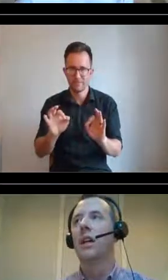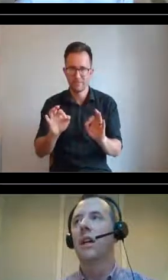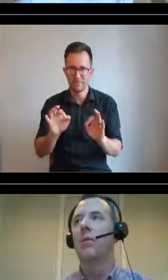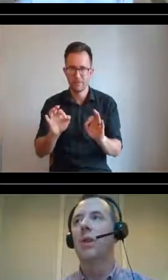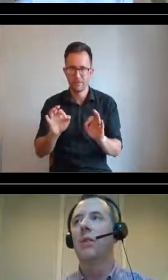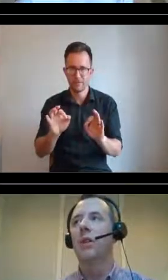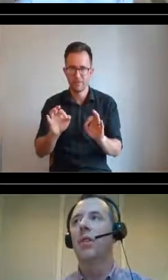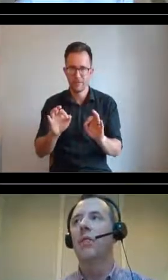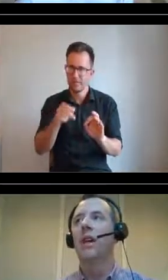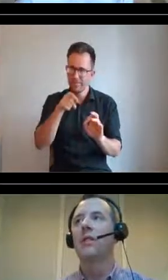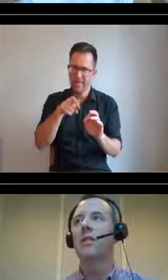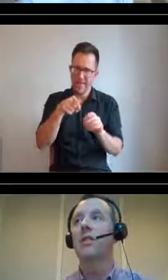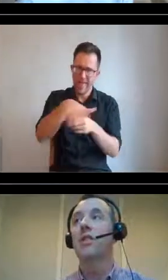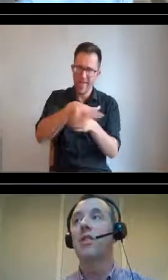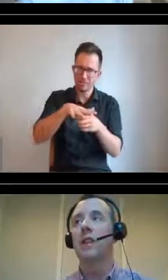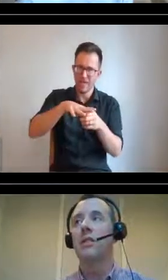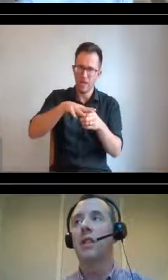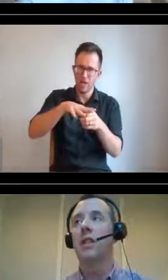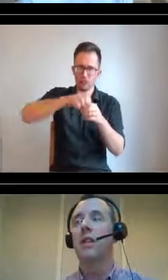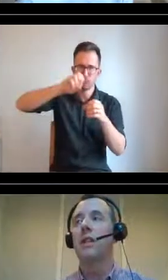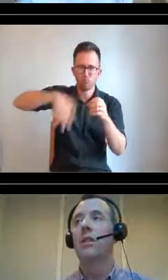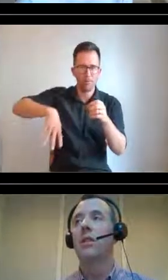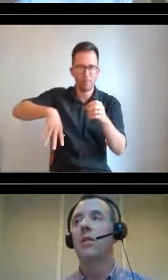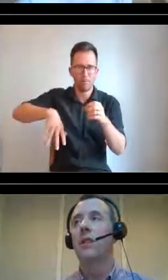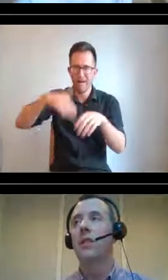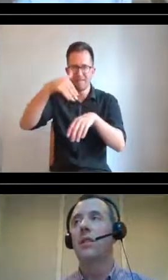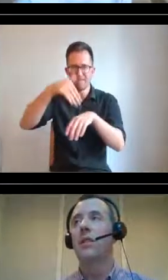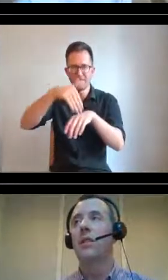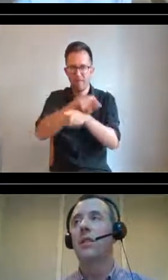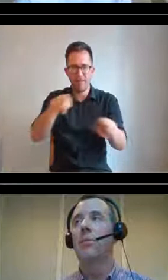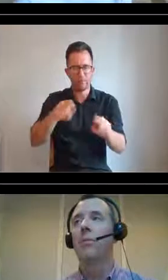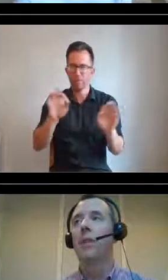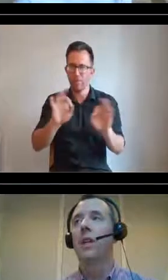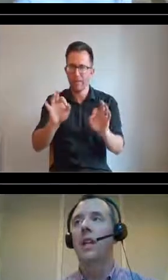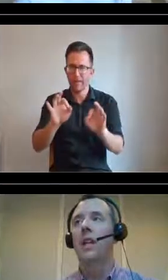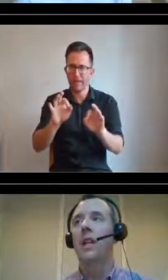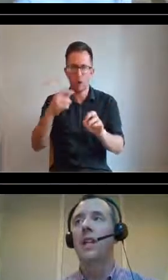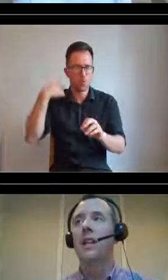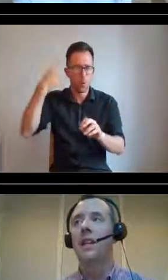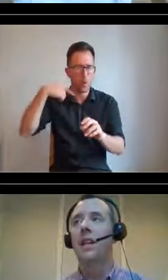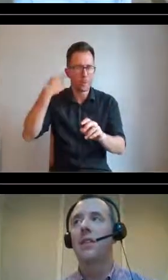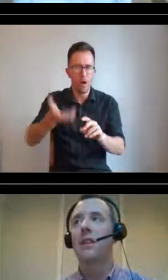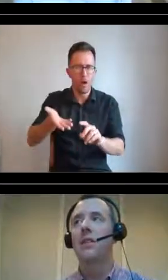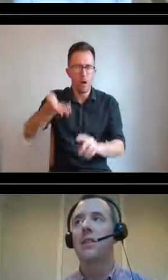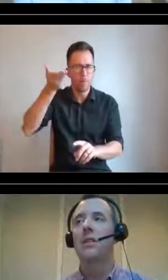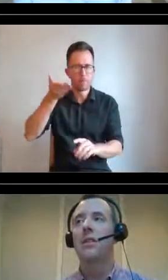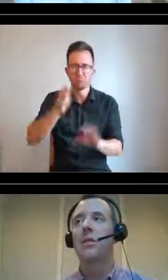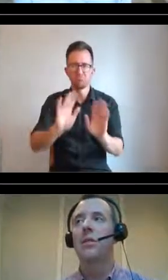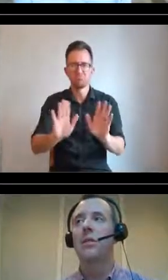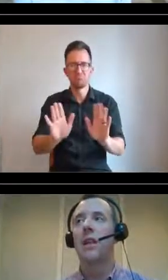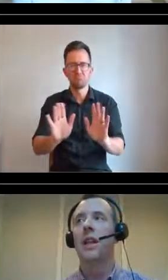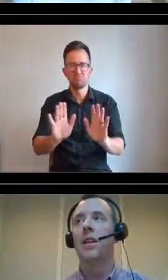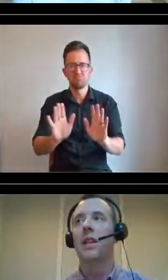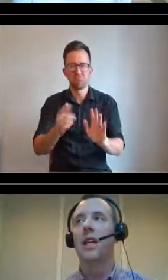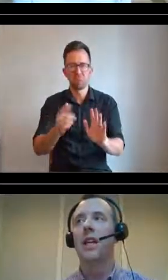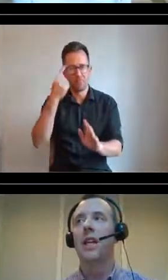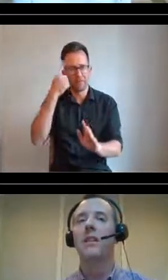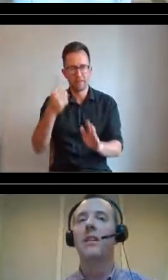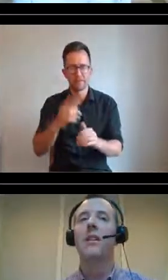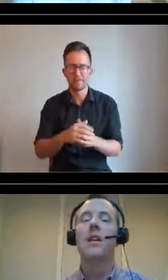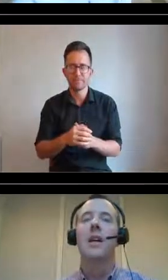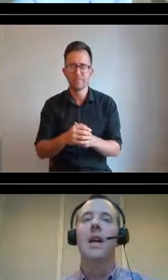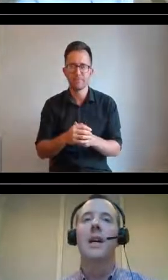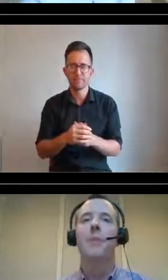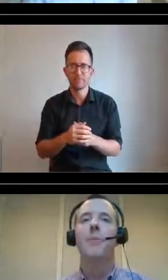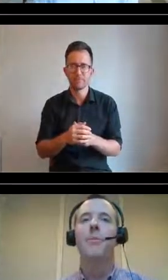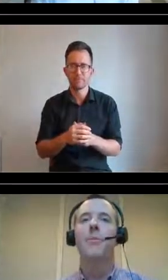cutting. It won't affect and change the noise in that area to where they are in the